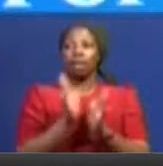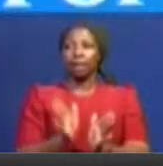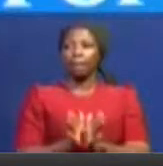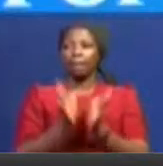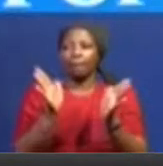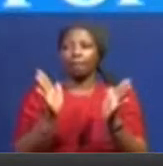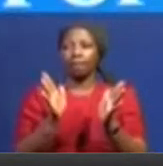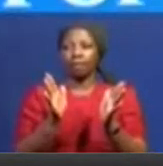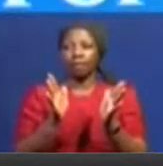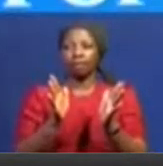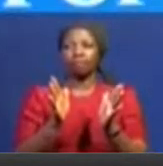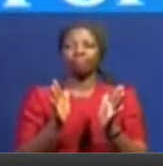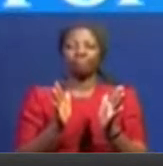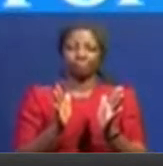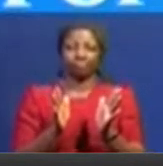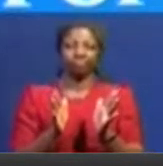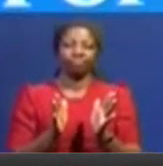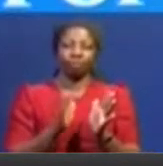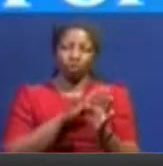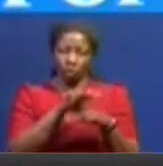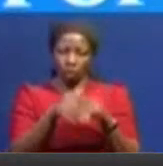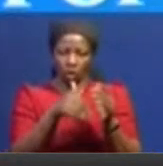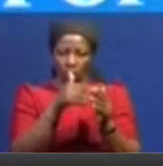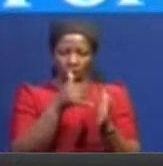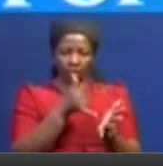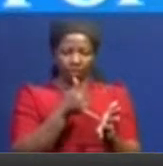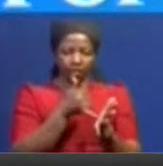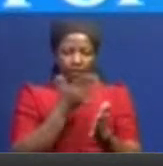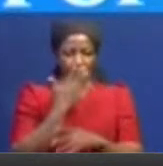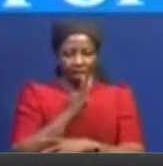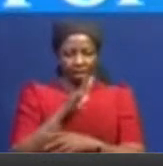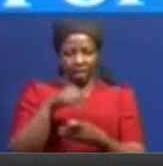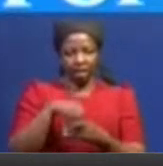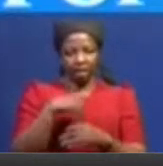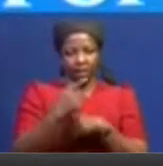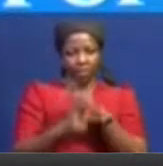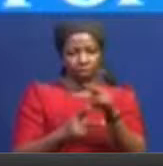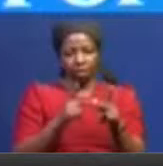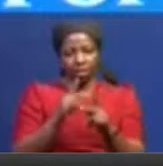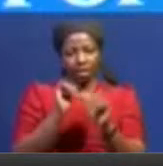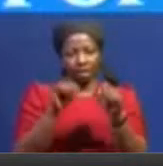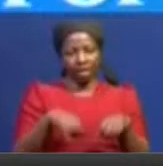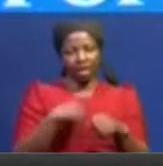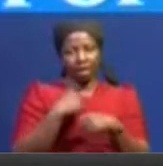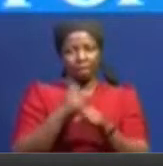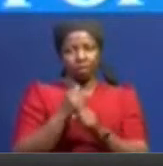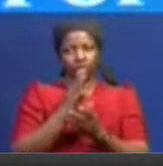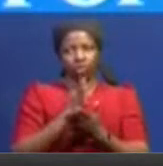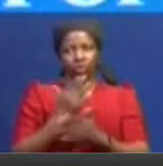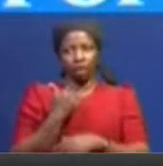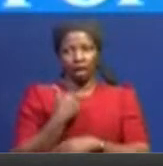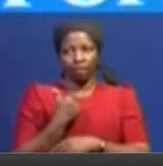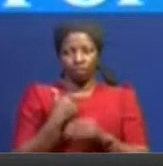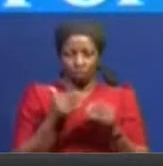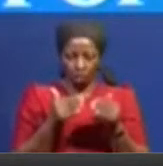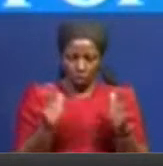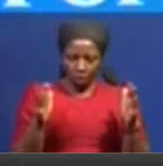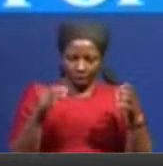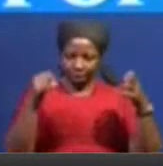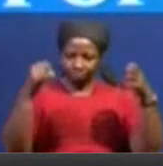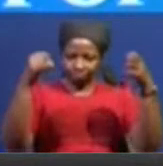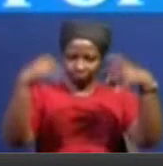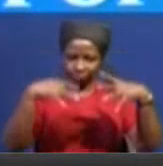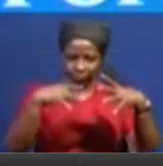Halima, Chelono, all of them are involved in this process, and I would ensure that there is transparency in the